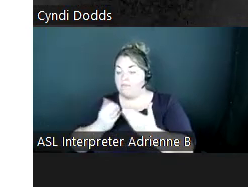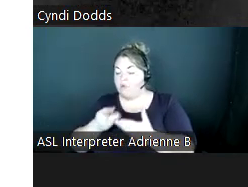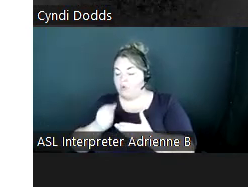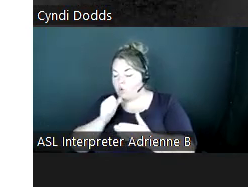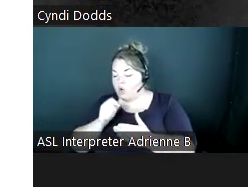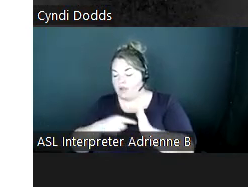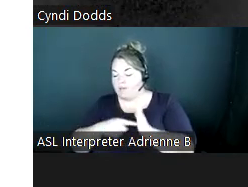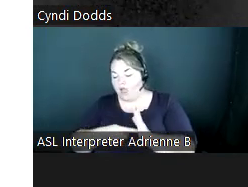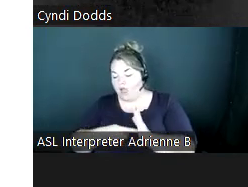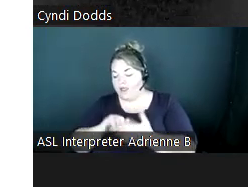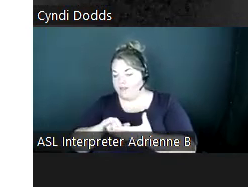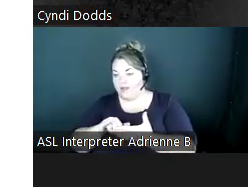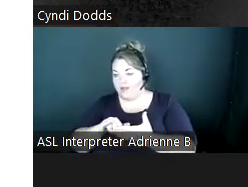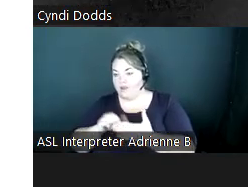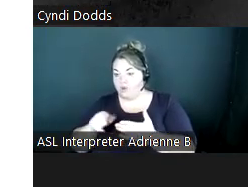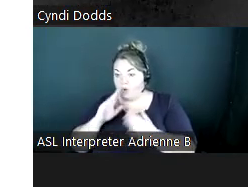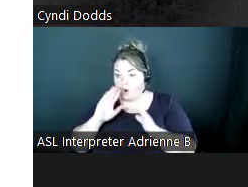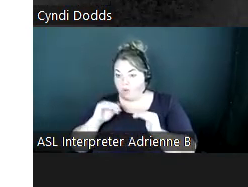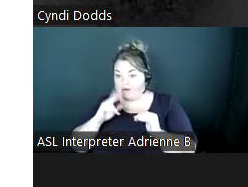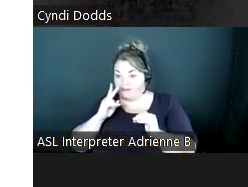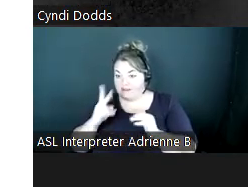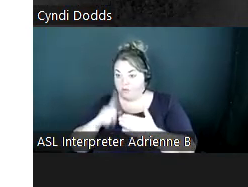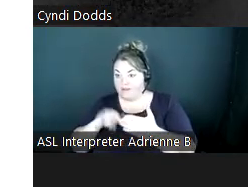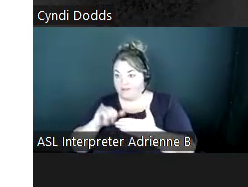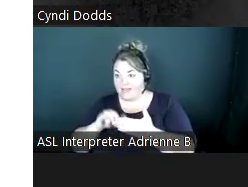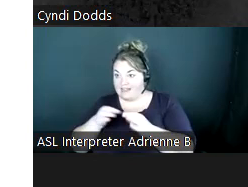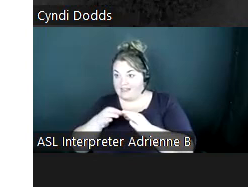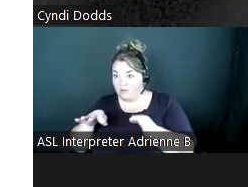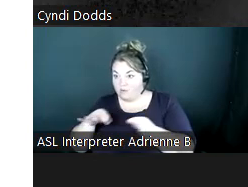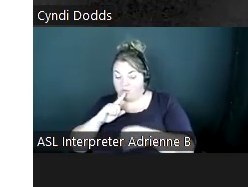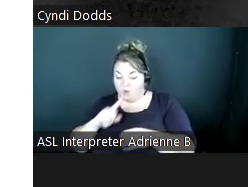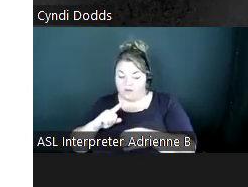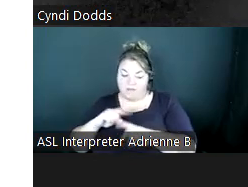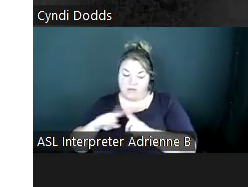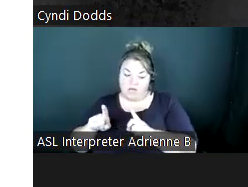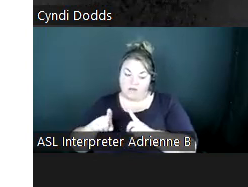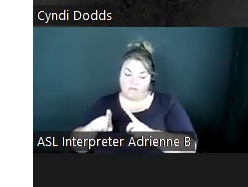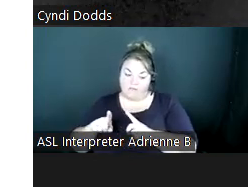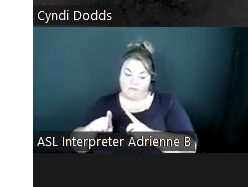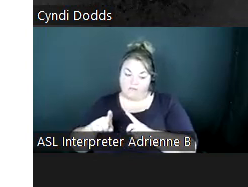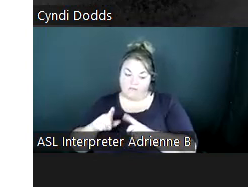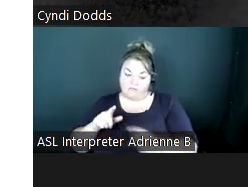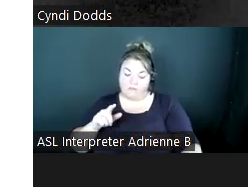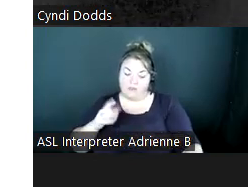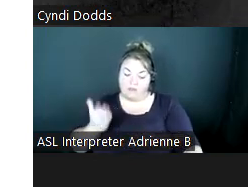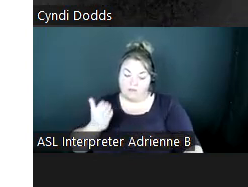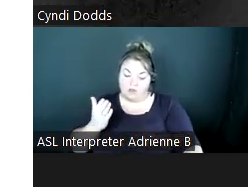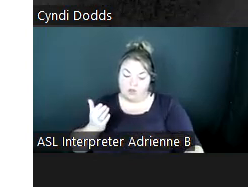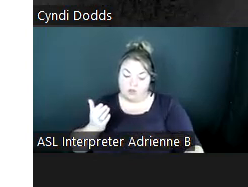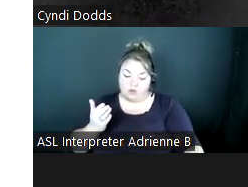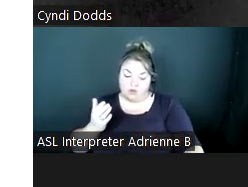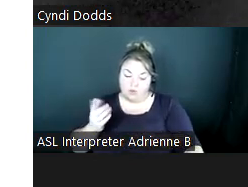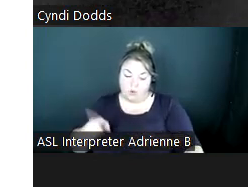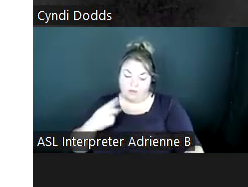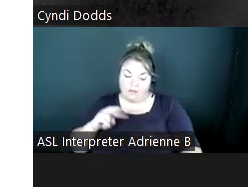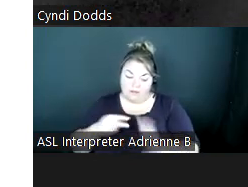you were hoping to see what that language was. And maybe you only meant that, hey, you get it